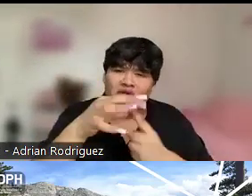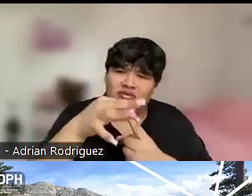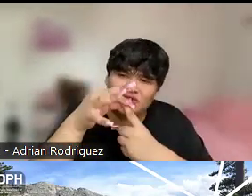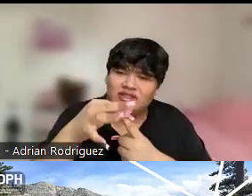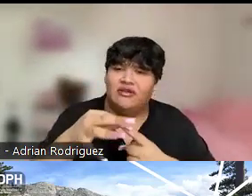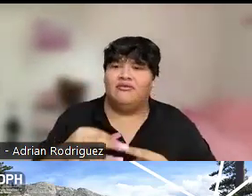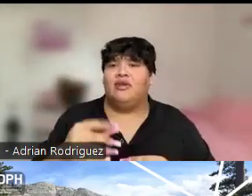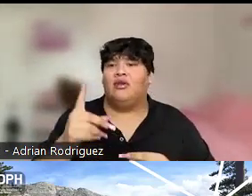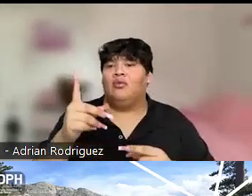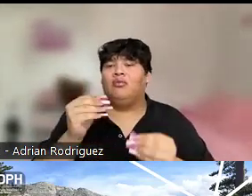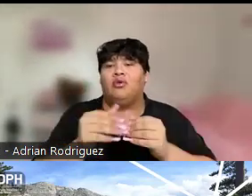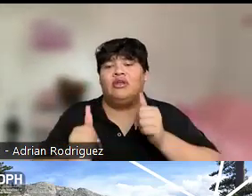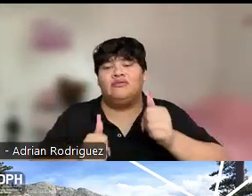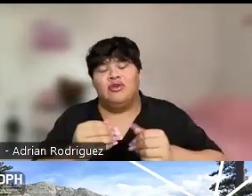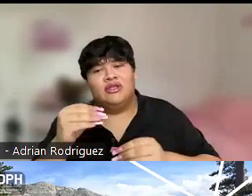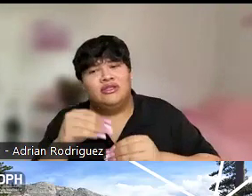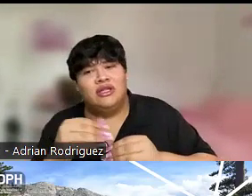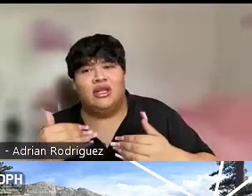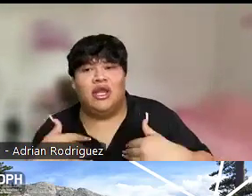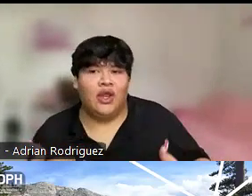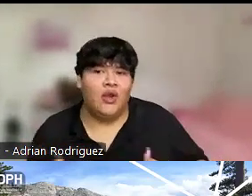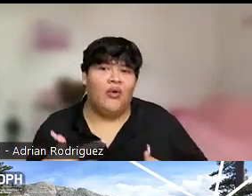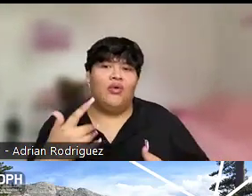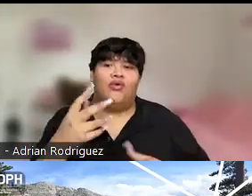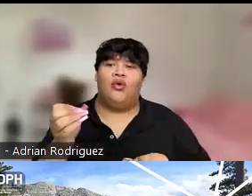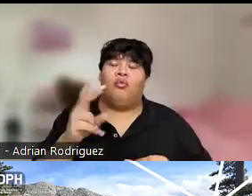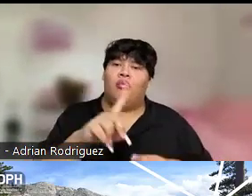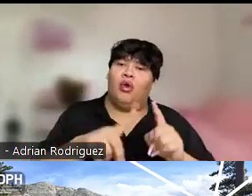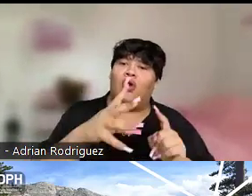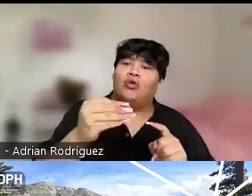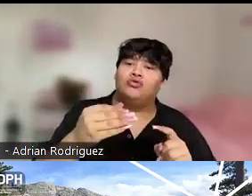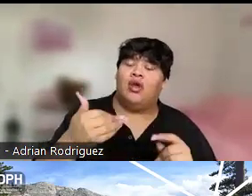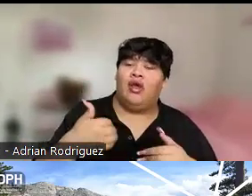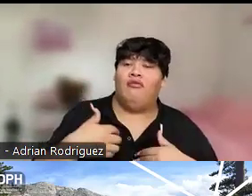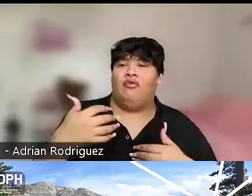population experiencing health disparities, but they could also have the